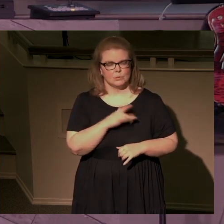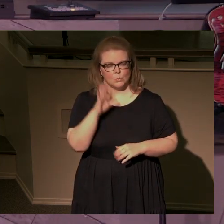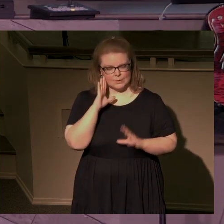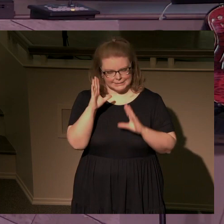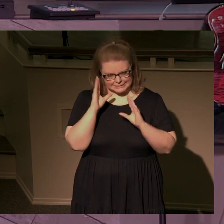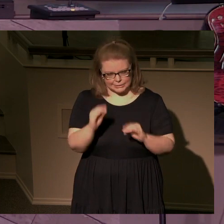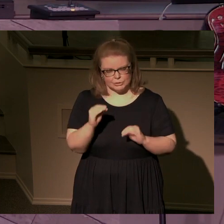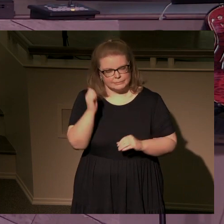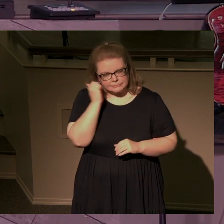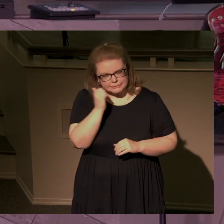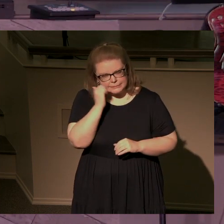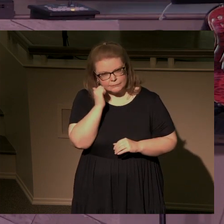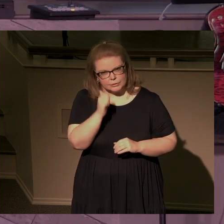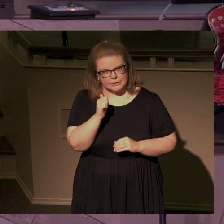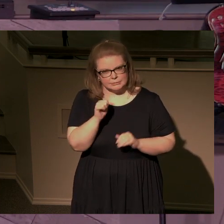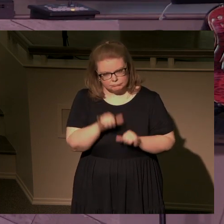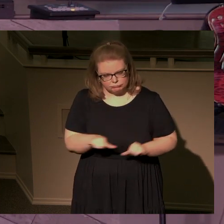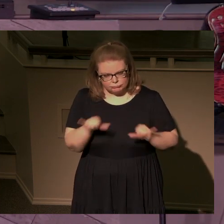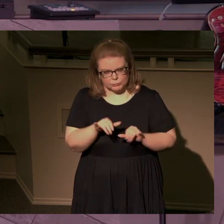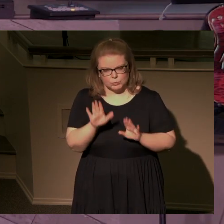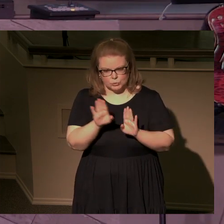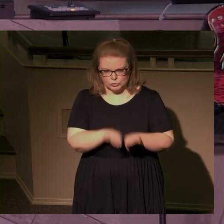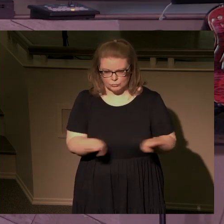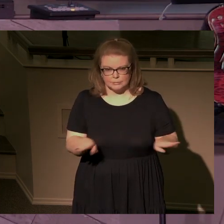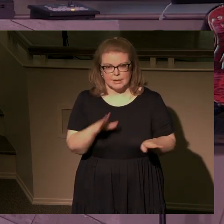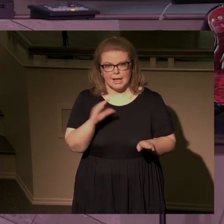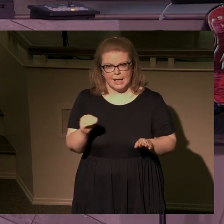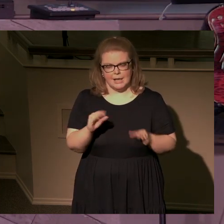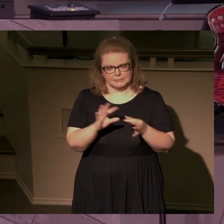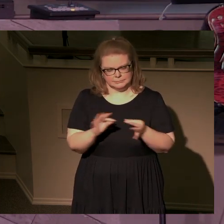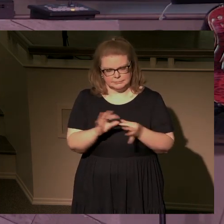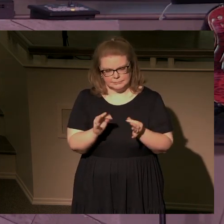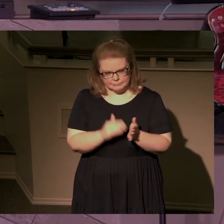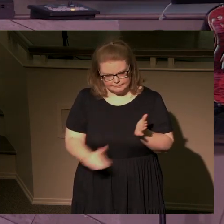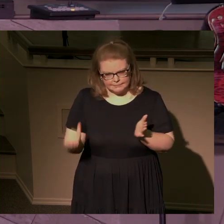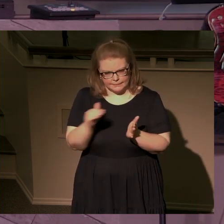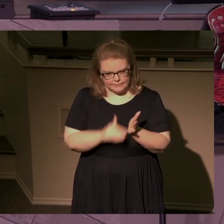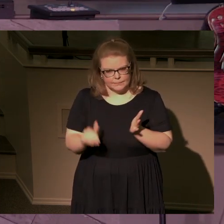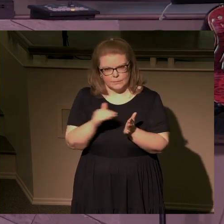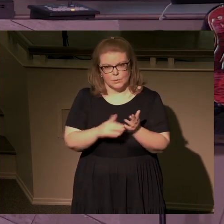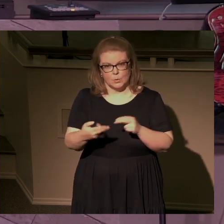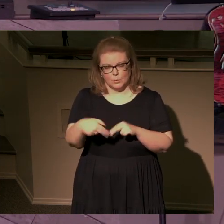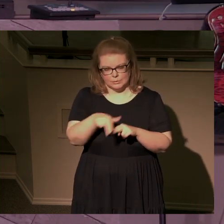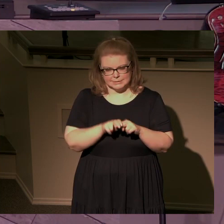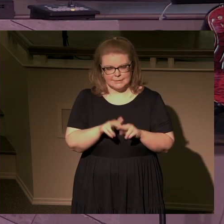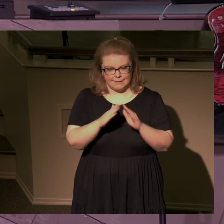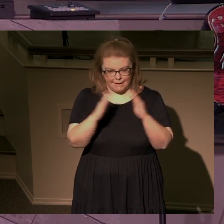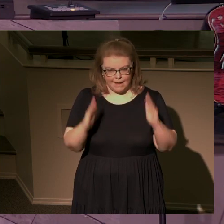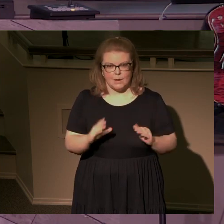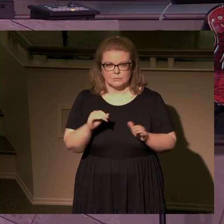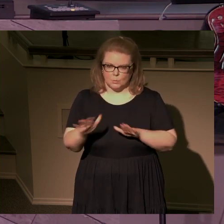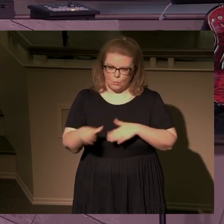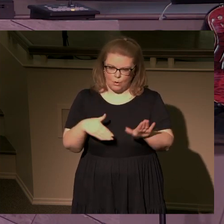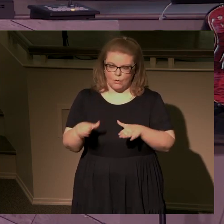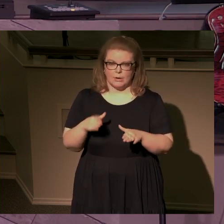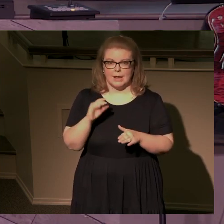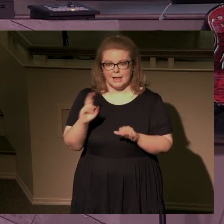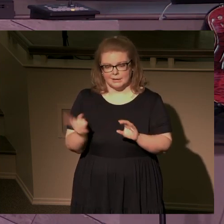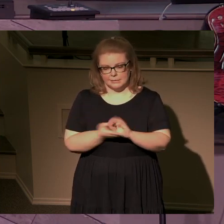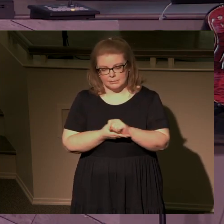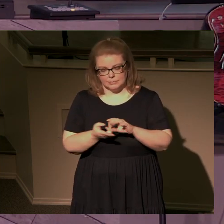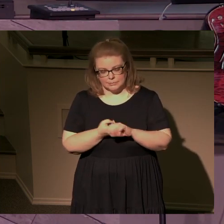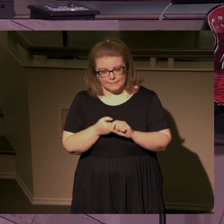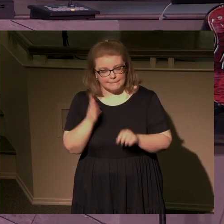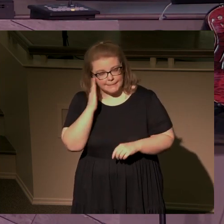them diligently to your children and shall talk of them when you sit in your house and when you walk by the way and when you lie down and when